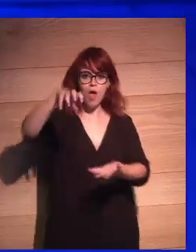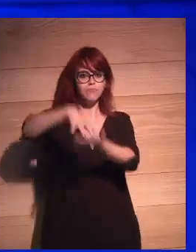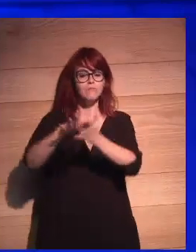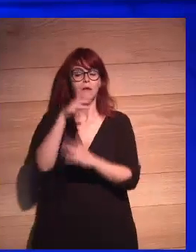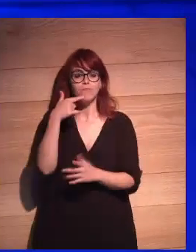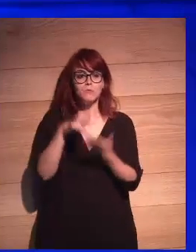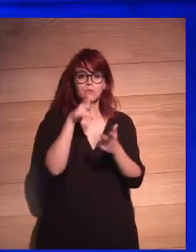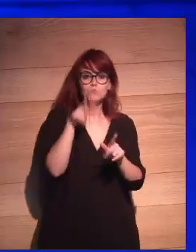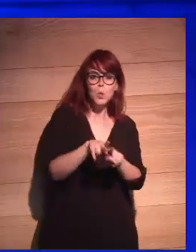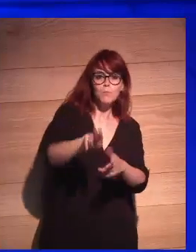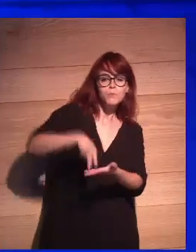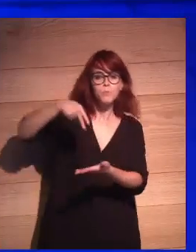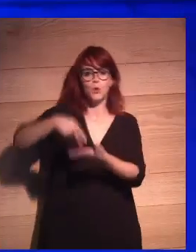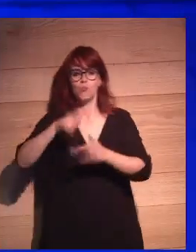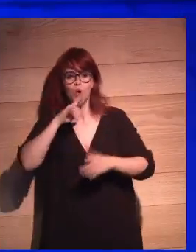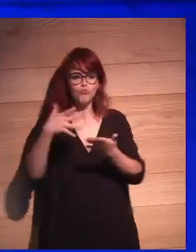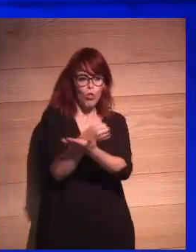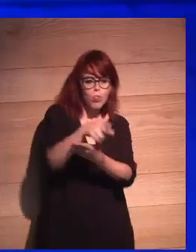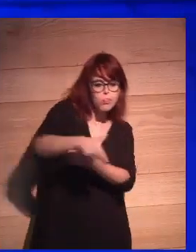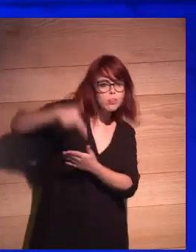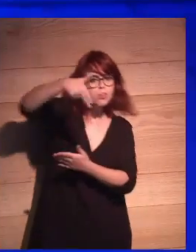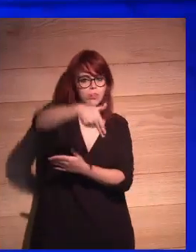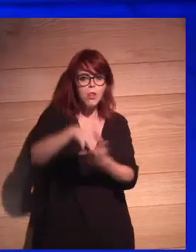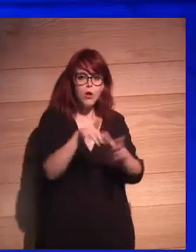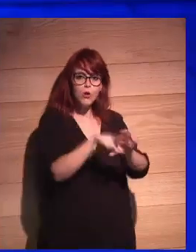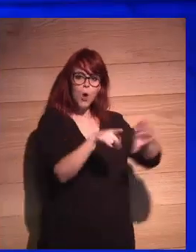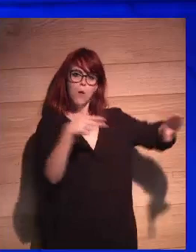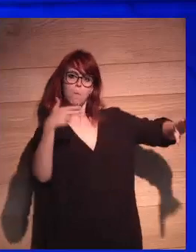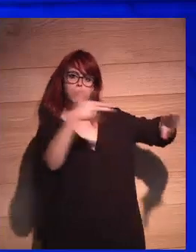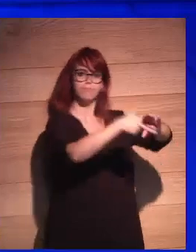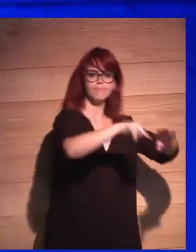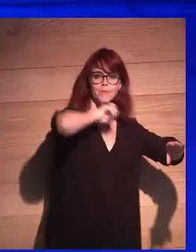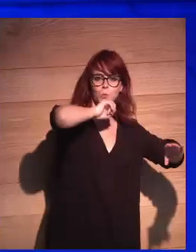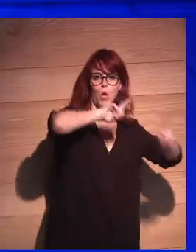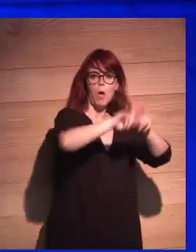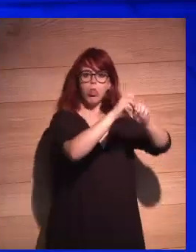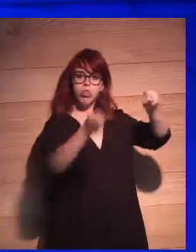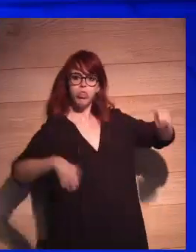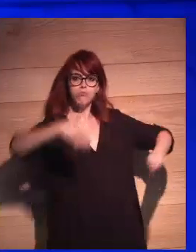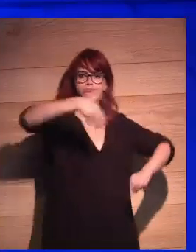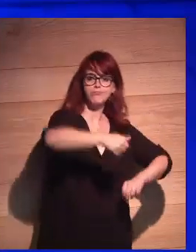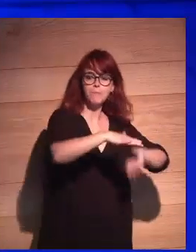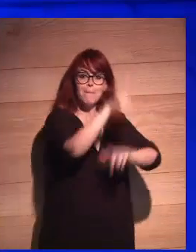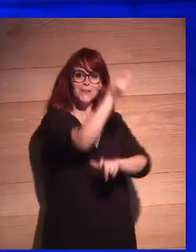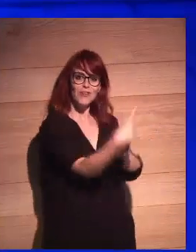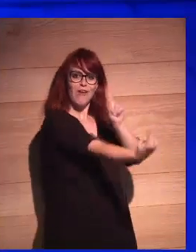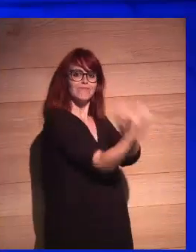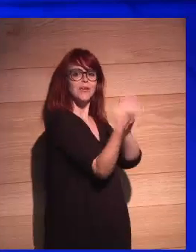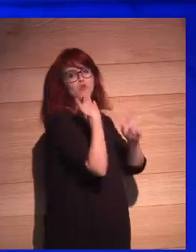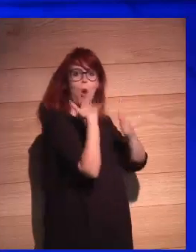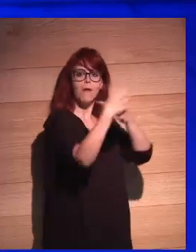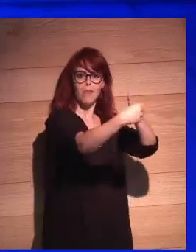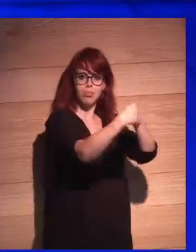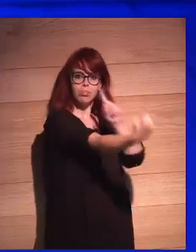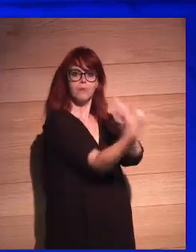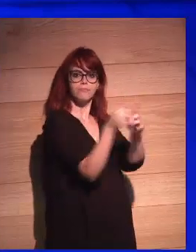Those are the drivers who drive the trucks that carry the fuel, and we have the full training from the beginning. When they